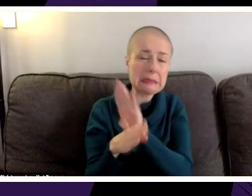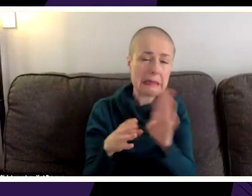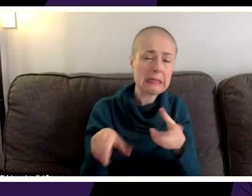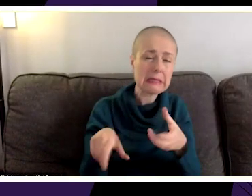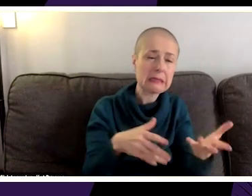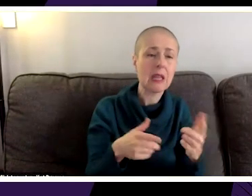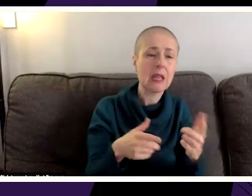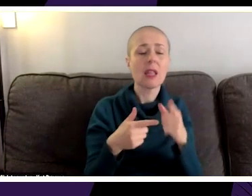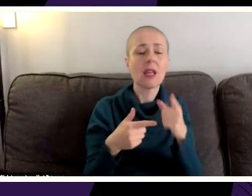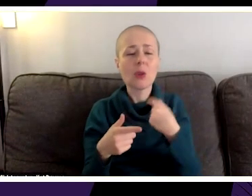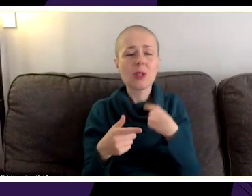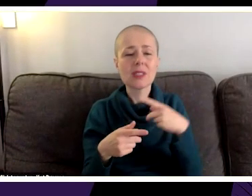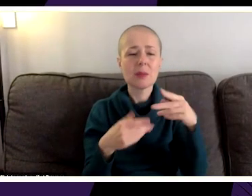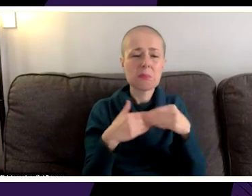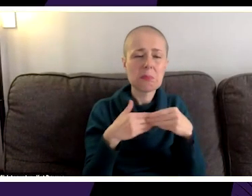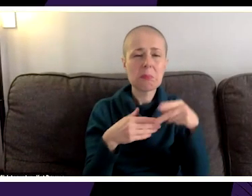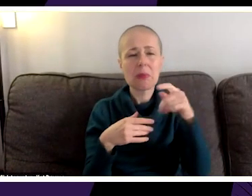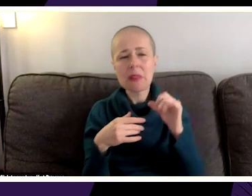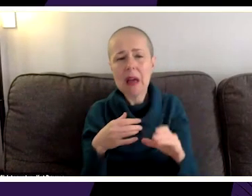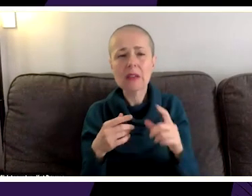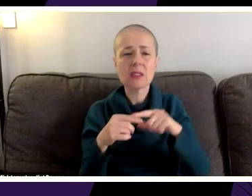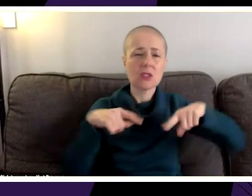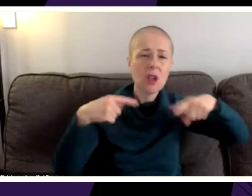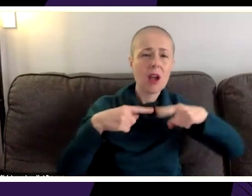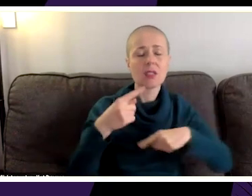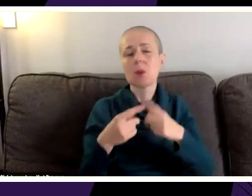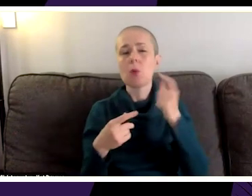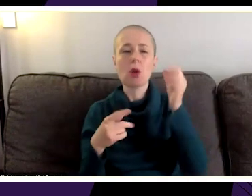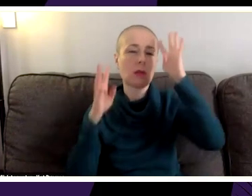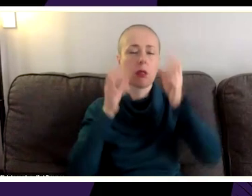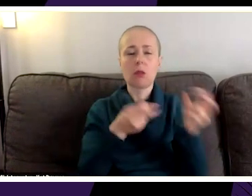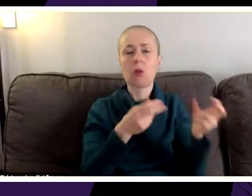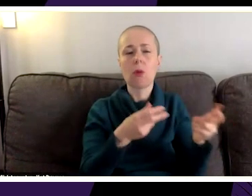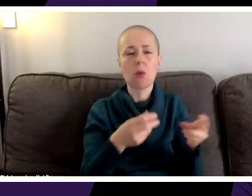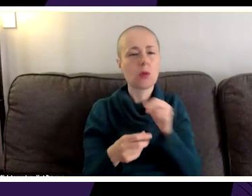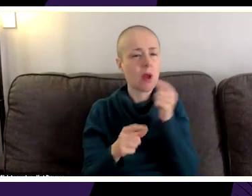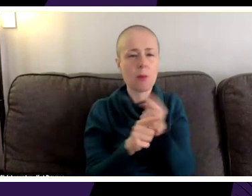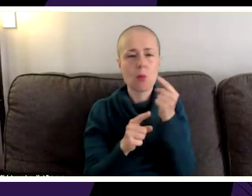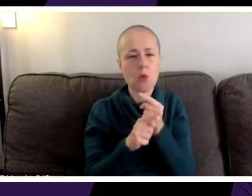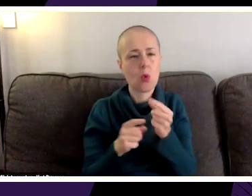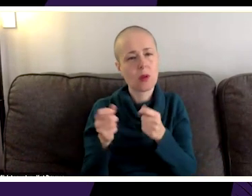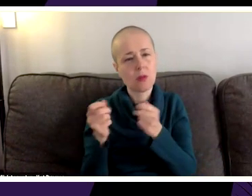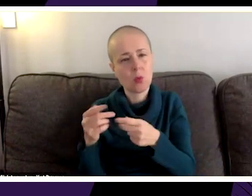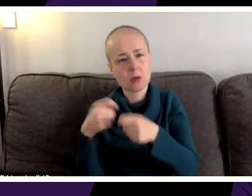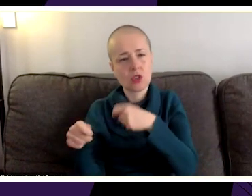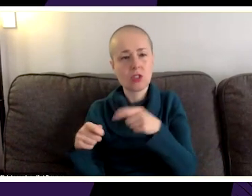waste items that end up in the water through inappropriate disposal methods. But yet and still, the water surrounds the